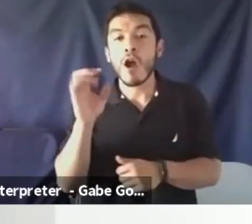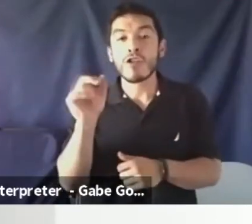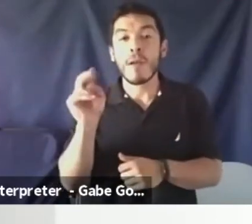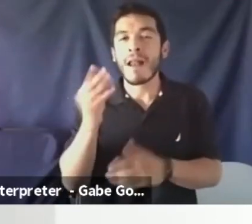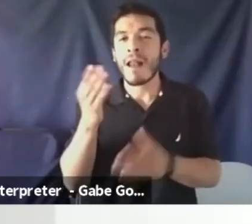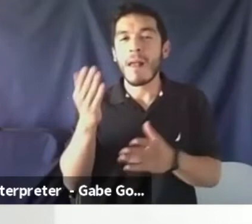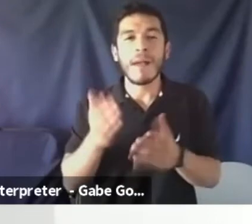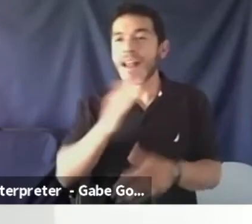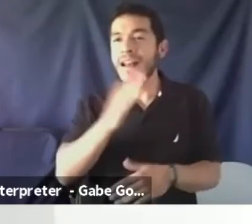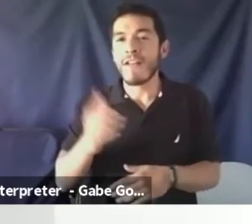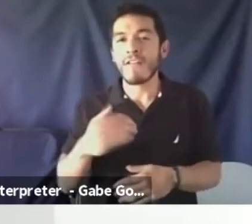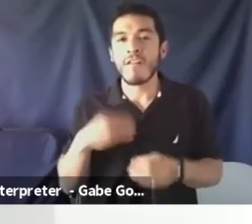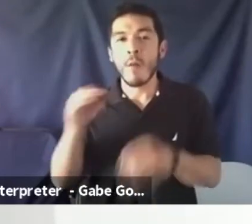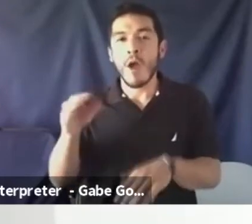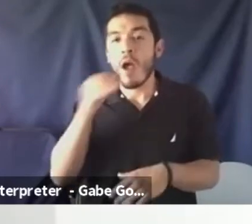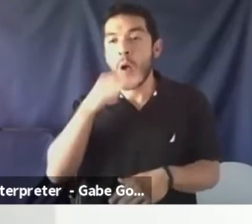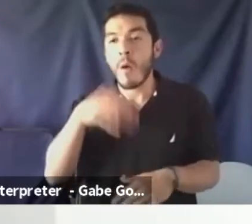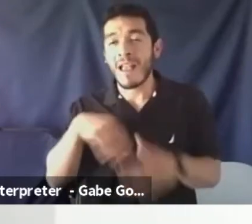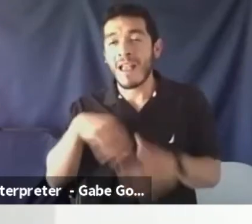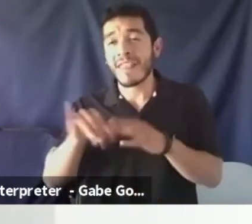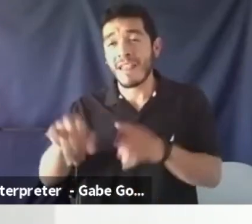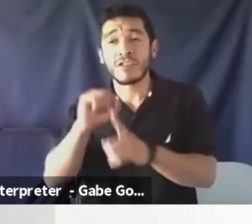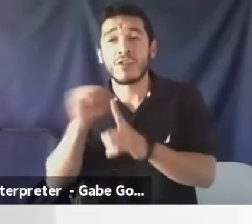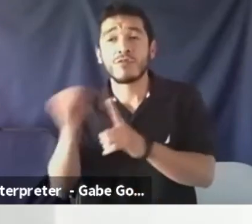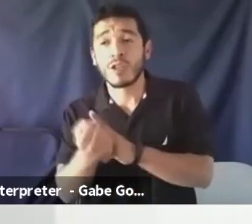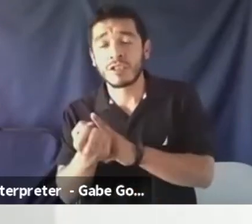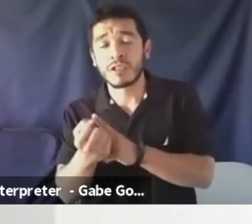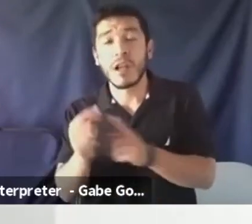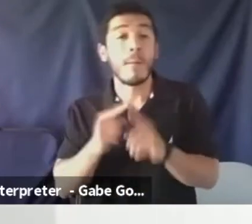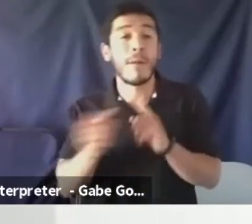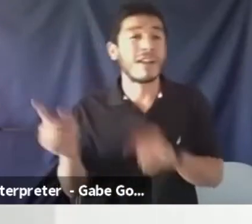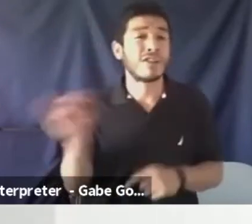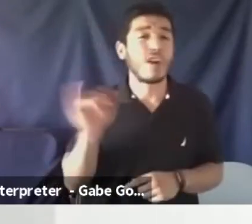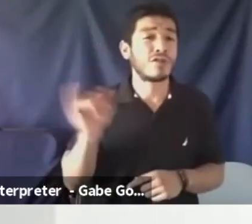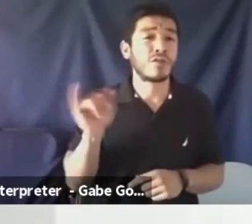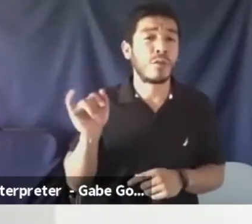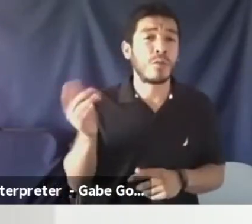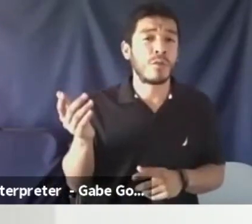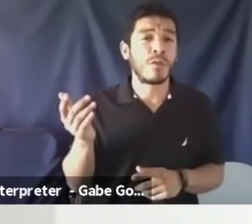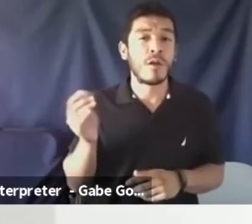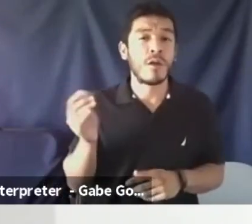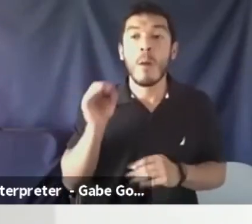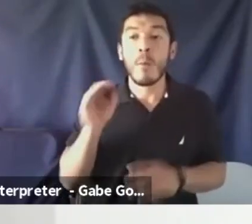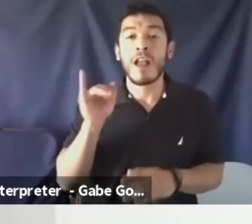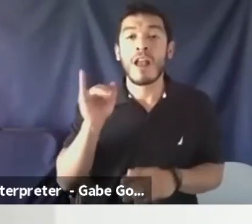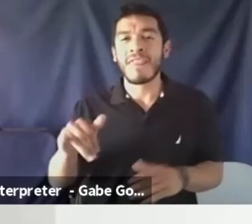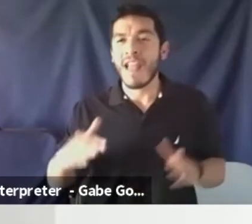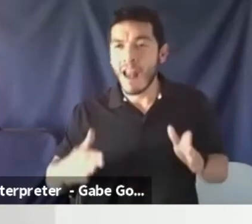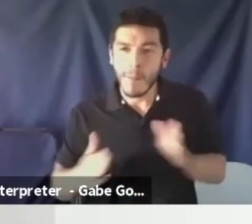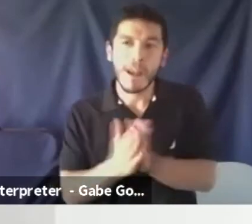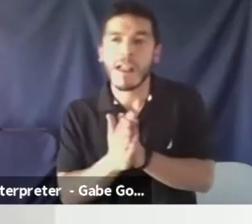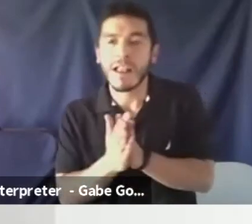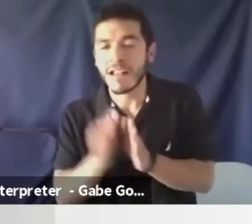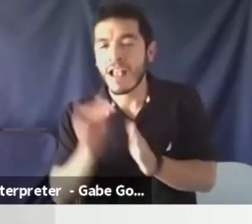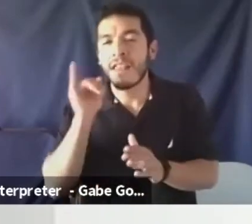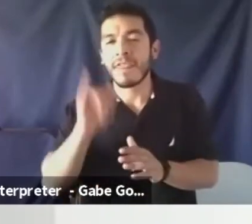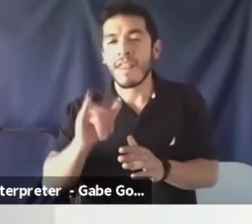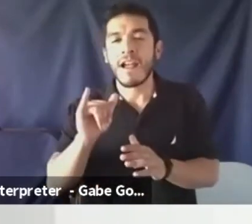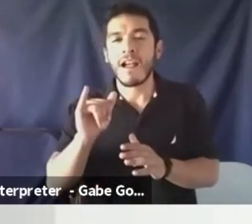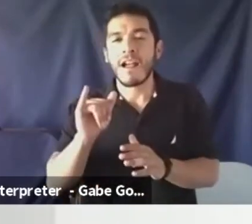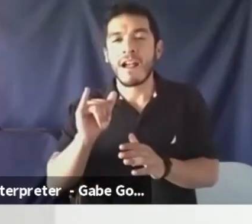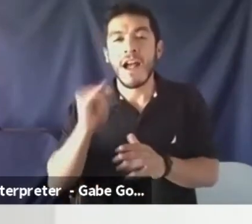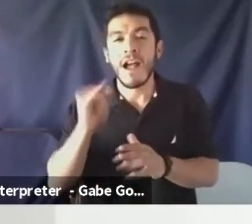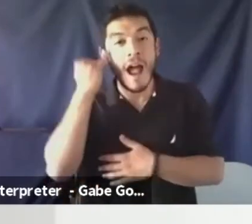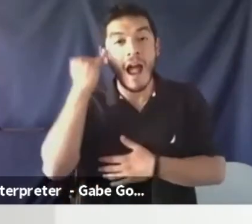never have put a woman in that situation, you know, but it's also putting that up against the fact that this is a woman